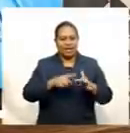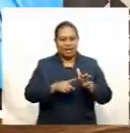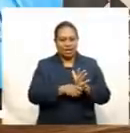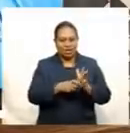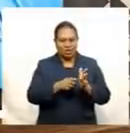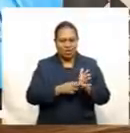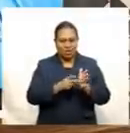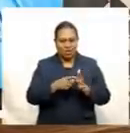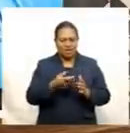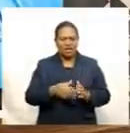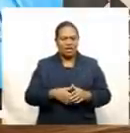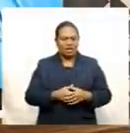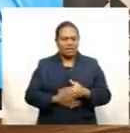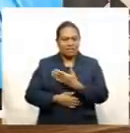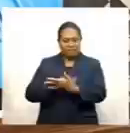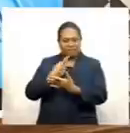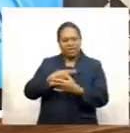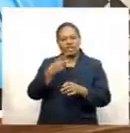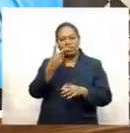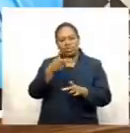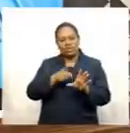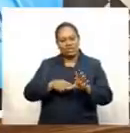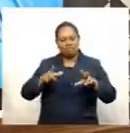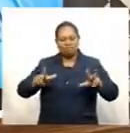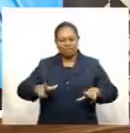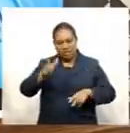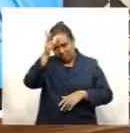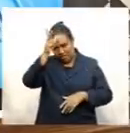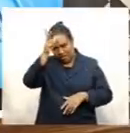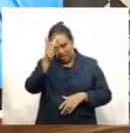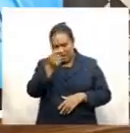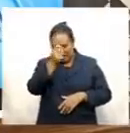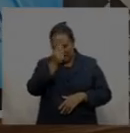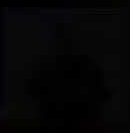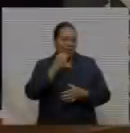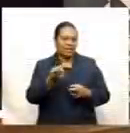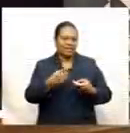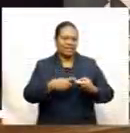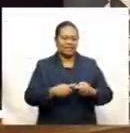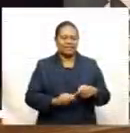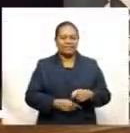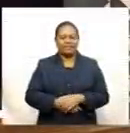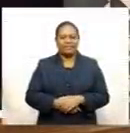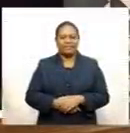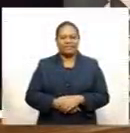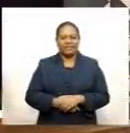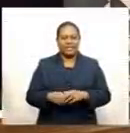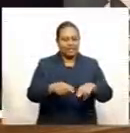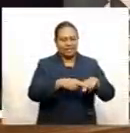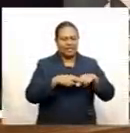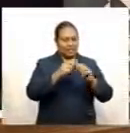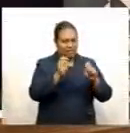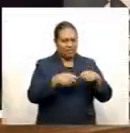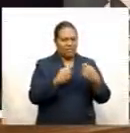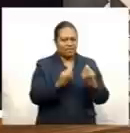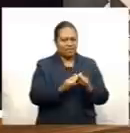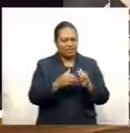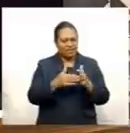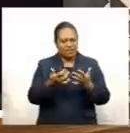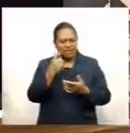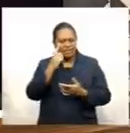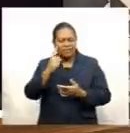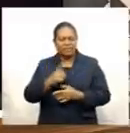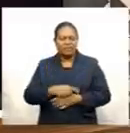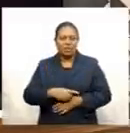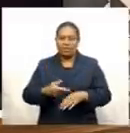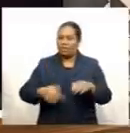officially signed a 2-year deal with French Pro D2 club Provence Rugby. Team Fiji athletes and staff will be fully